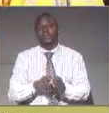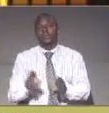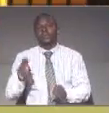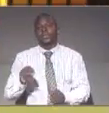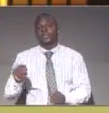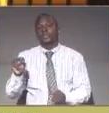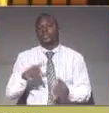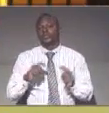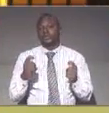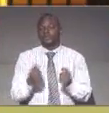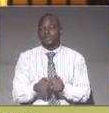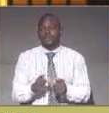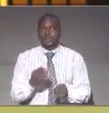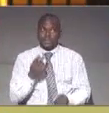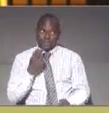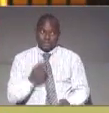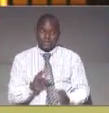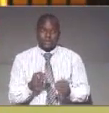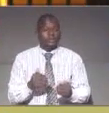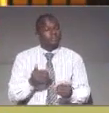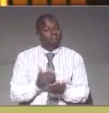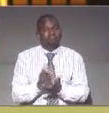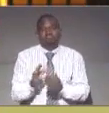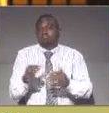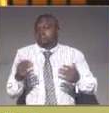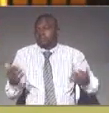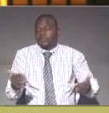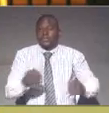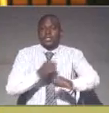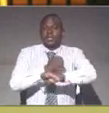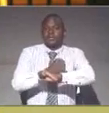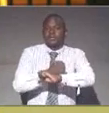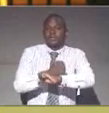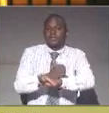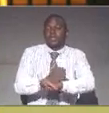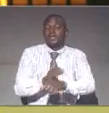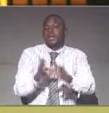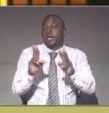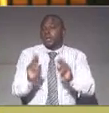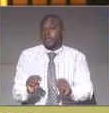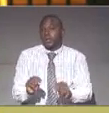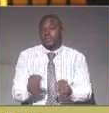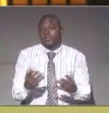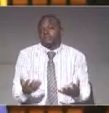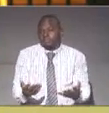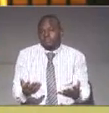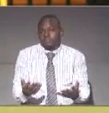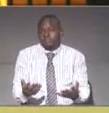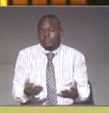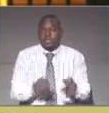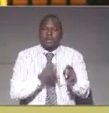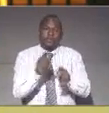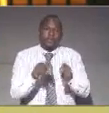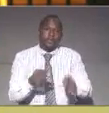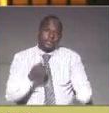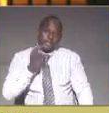team. Actually, as you're saying, it's not usually taken by the defenders. It's not like people who